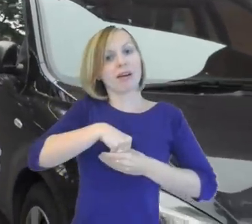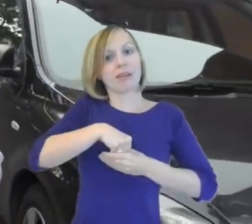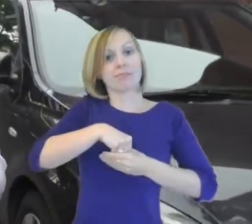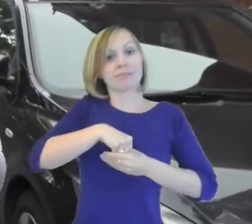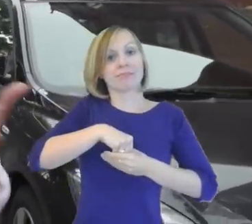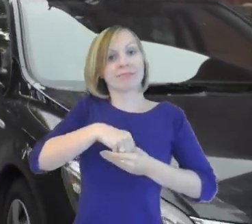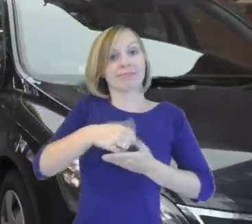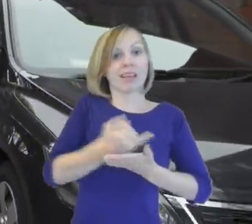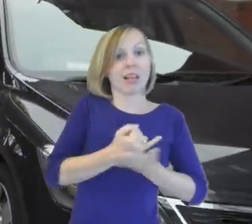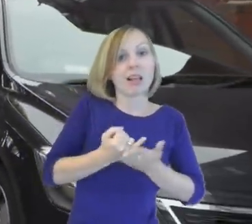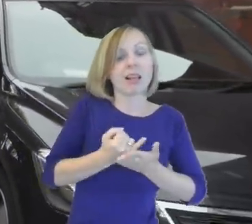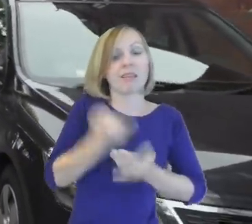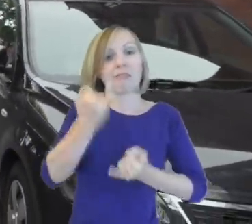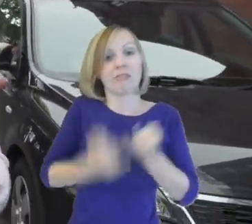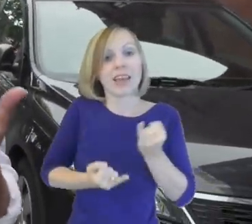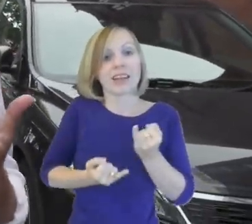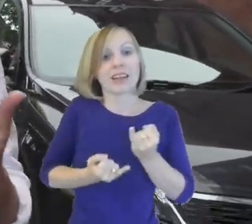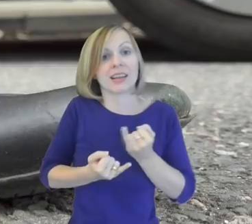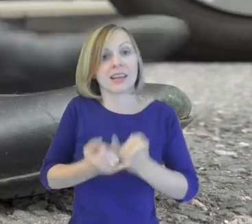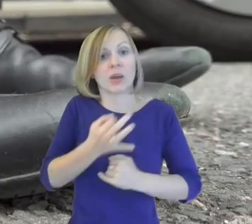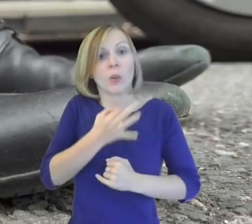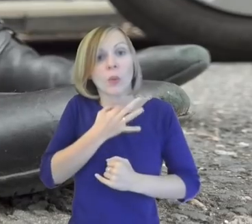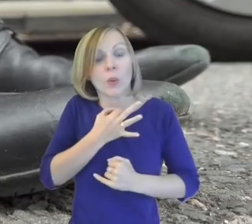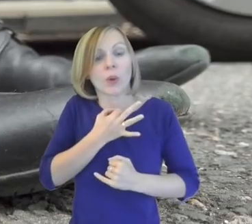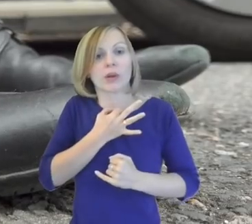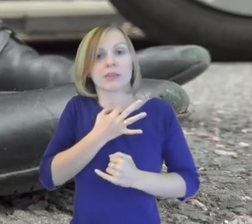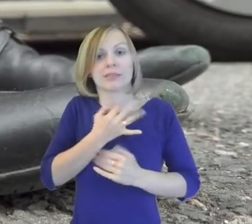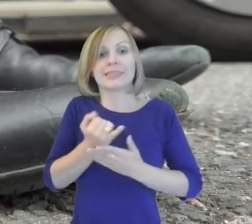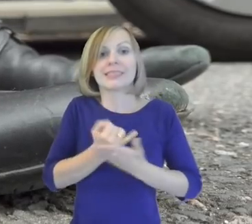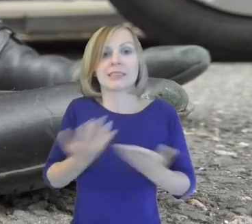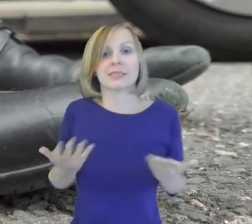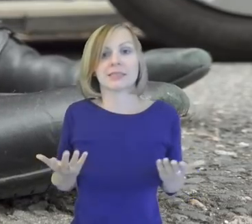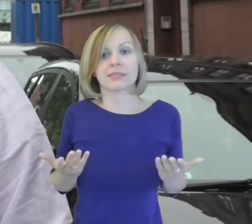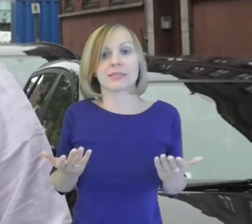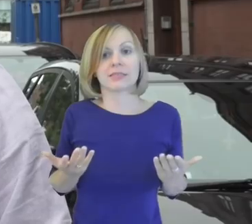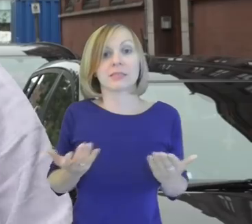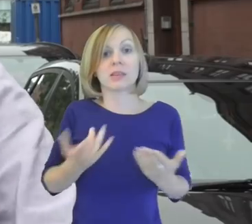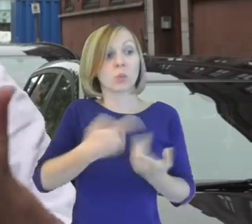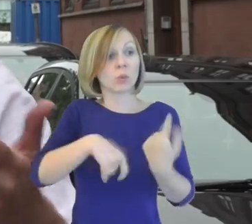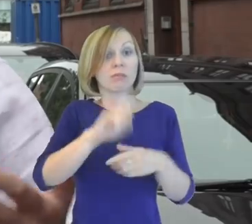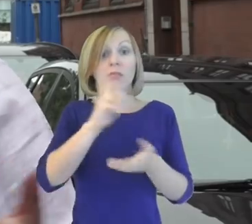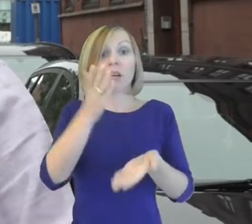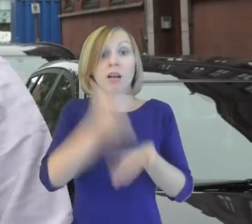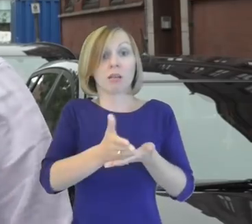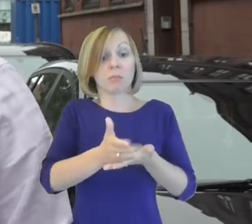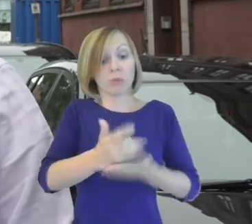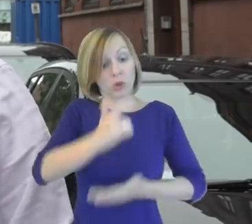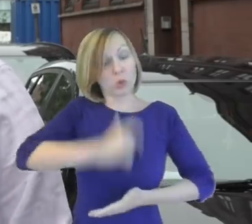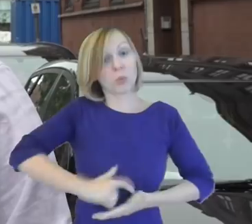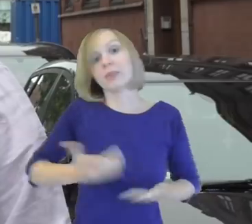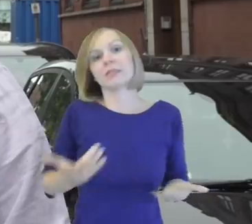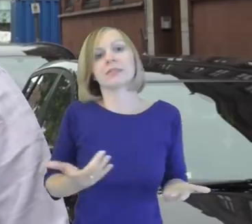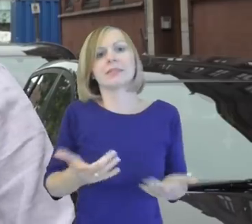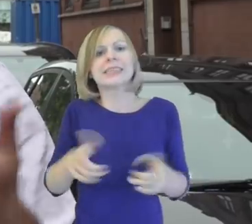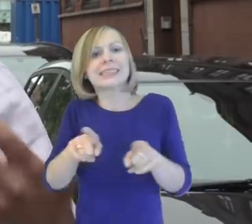failing, it's fragile, it's sinful. We are, after all, humans, like as a drop of water